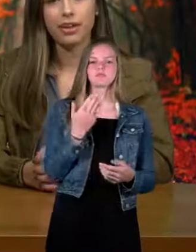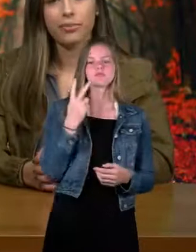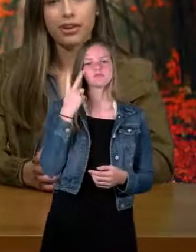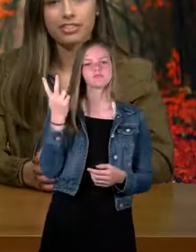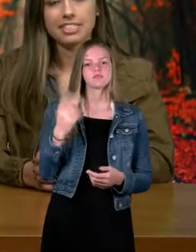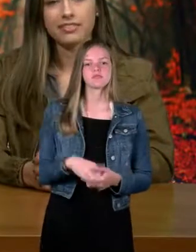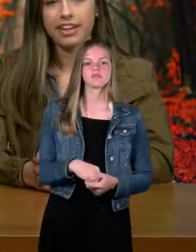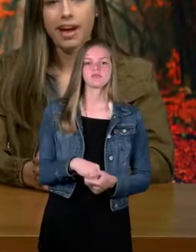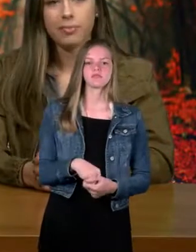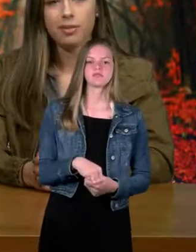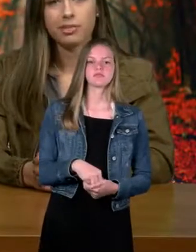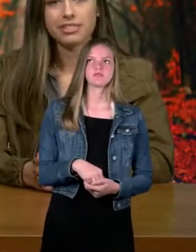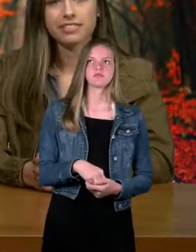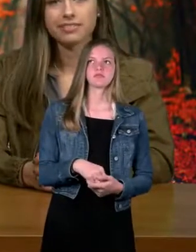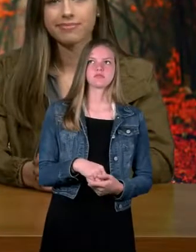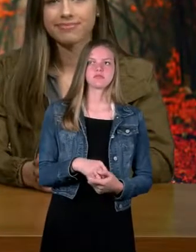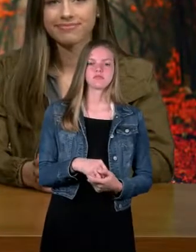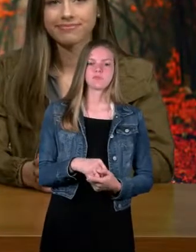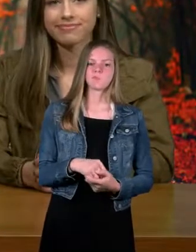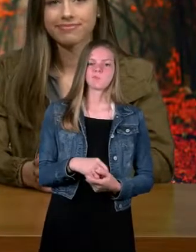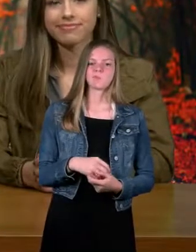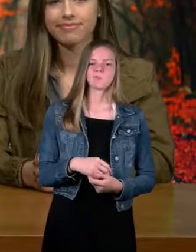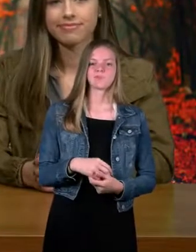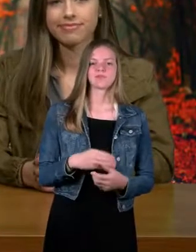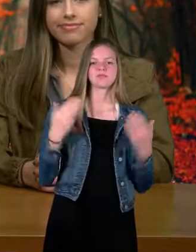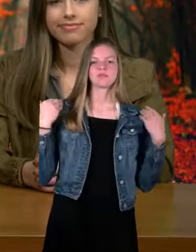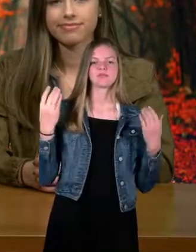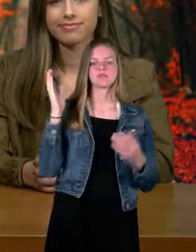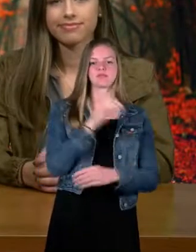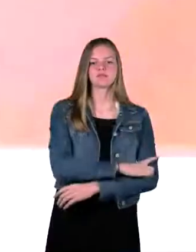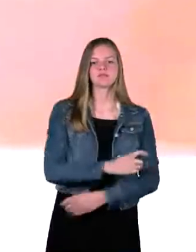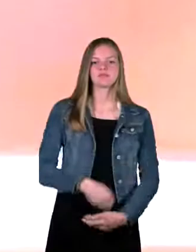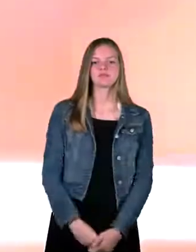PMN on Parkland TV. I'm Belle Moses. And I'm Jenna Lianzi. Have a great day.